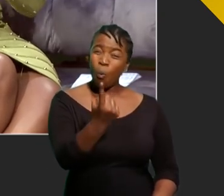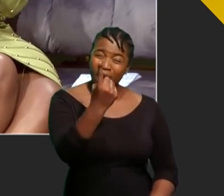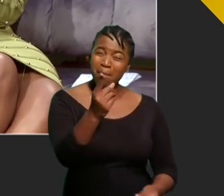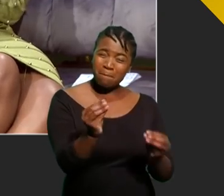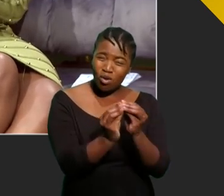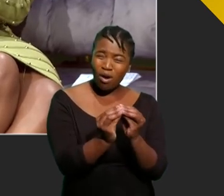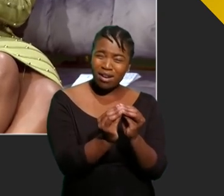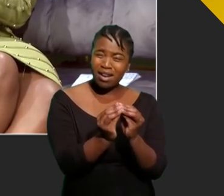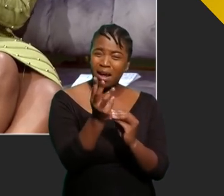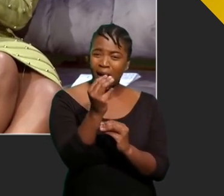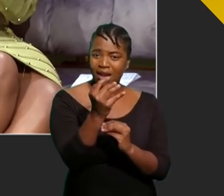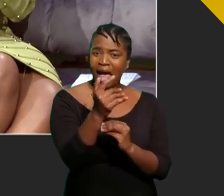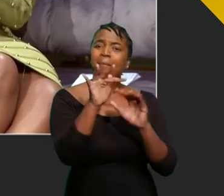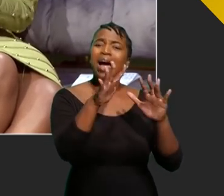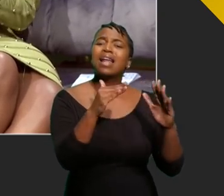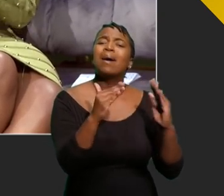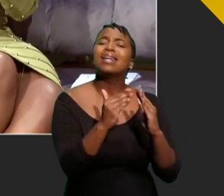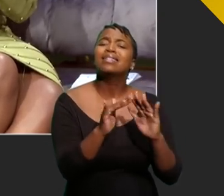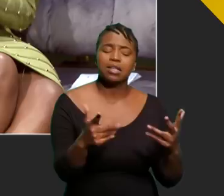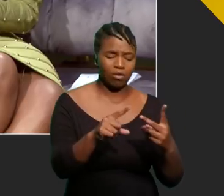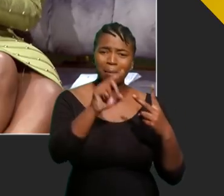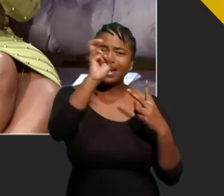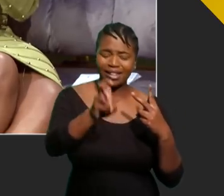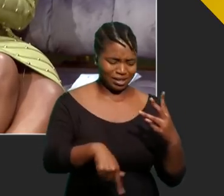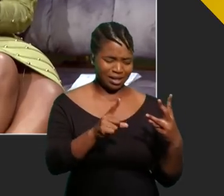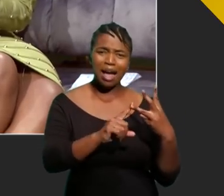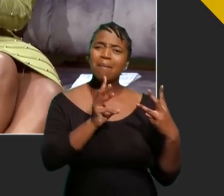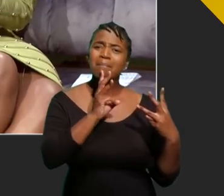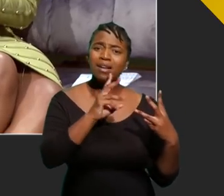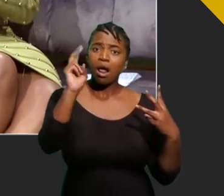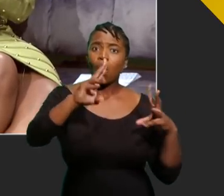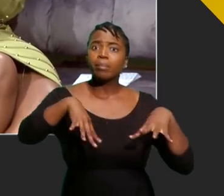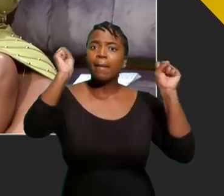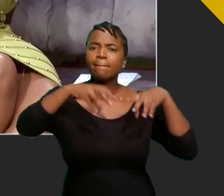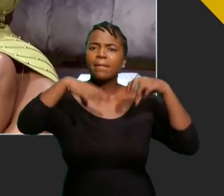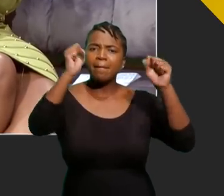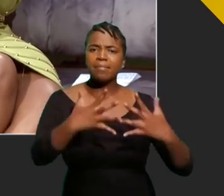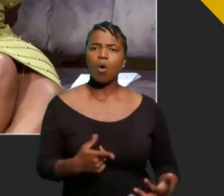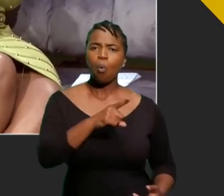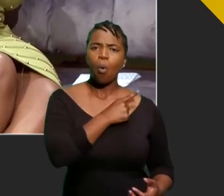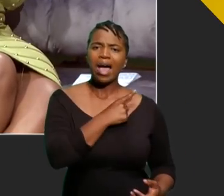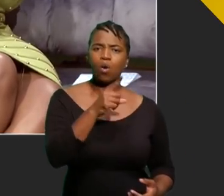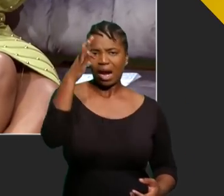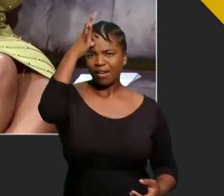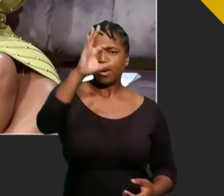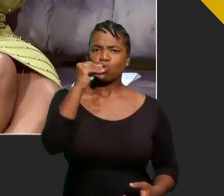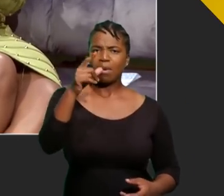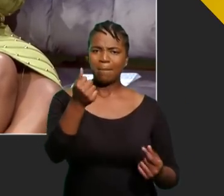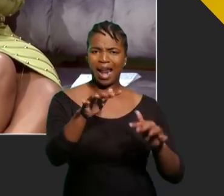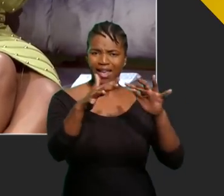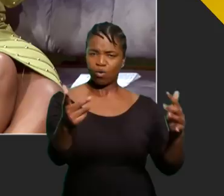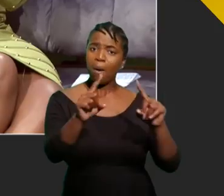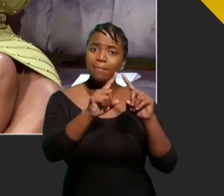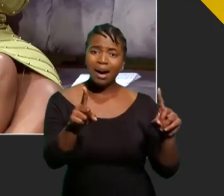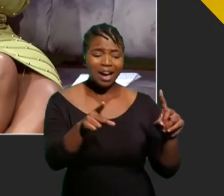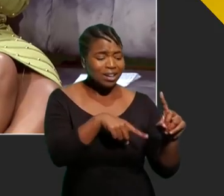rand. People in Bushbuckridge have electricity, we've got load shedding. Because we, at the end of the day, we feel like no one is getting